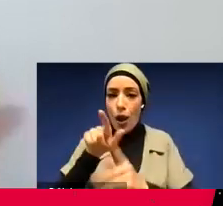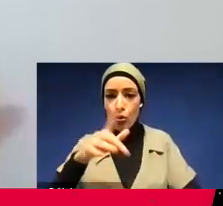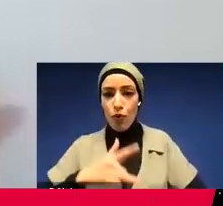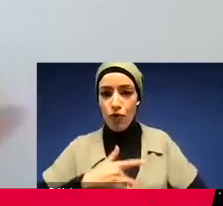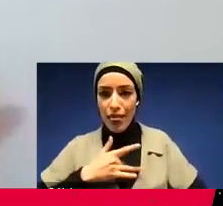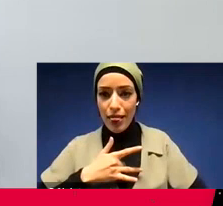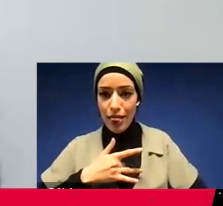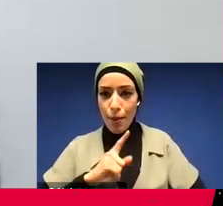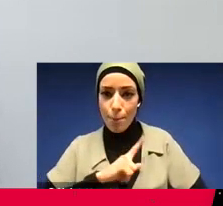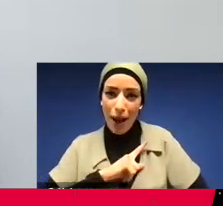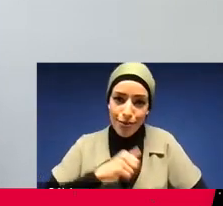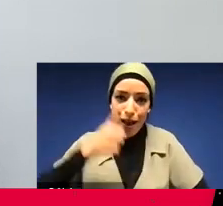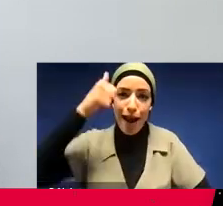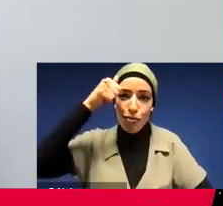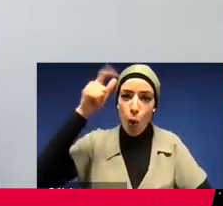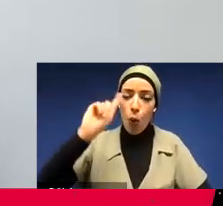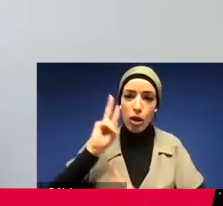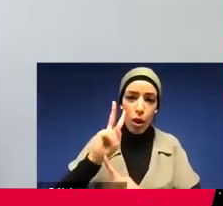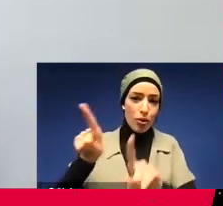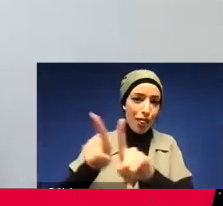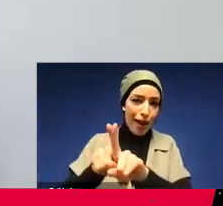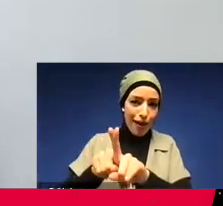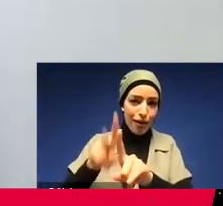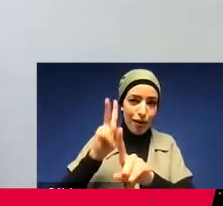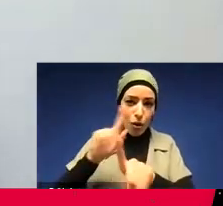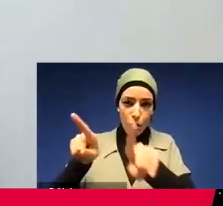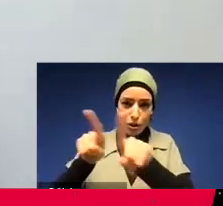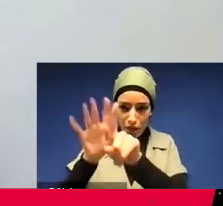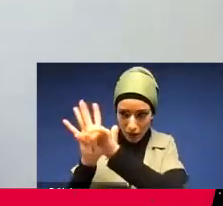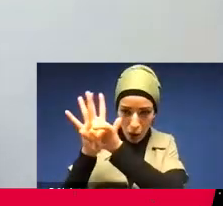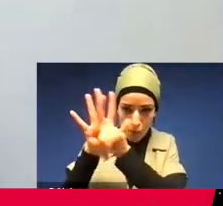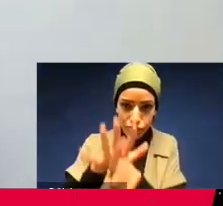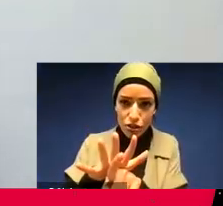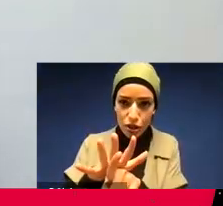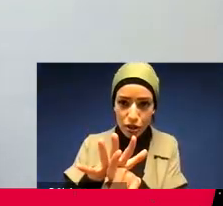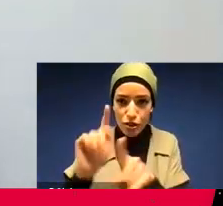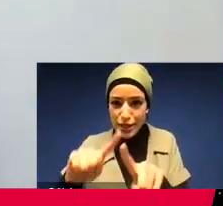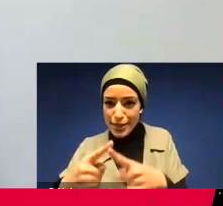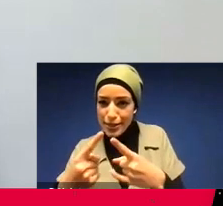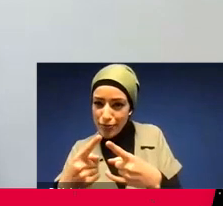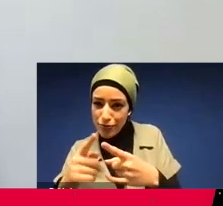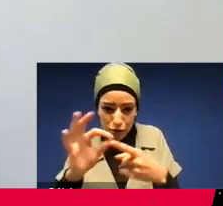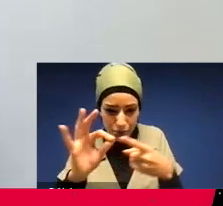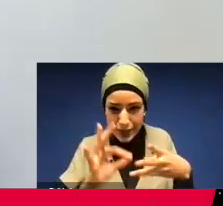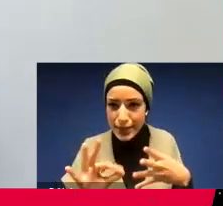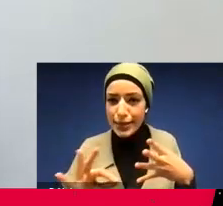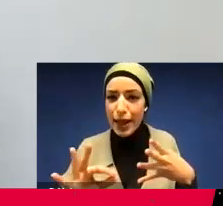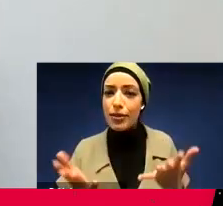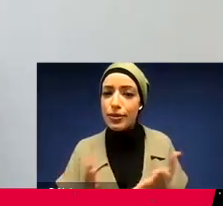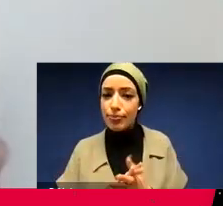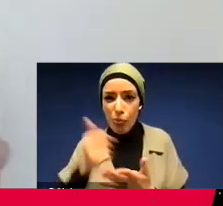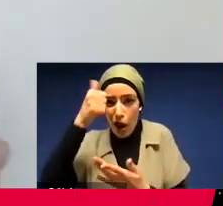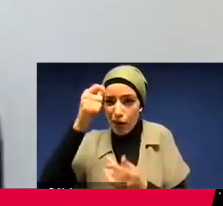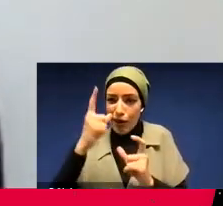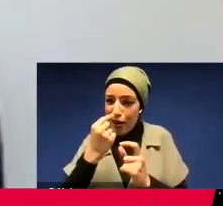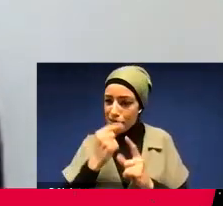looks like. This looks like oppression, and it's just another mask or another face, and it's wrong. So I want to really